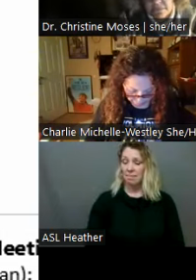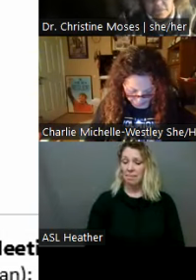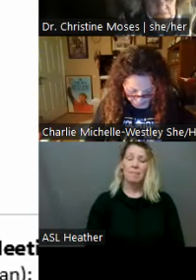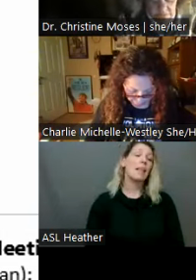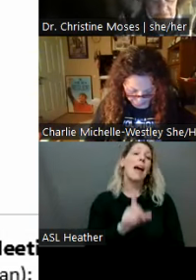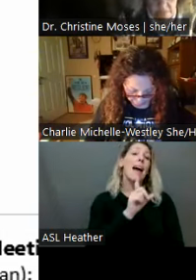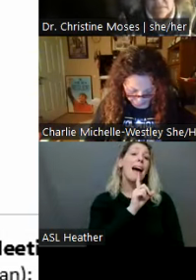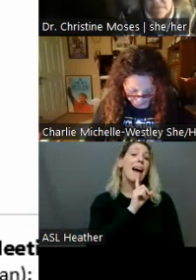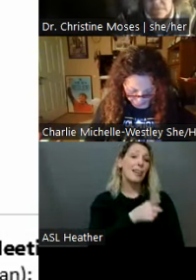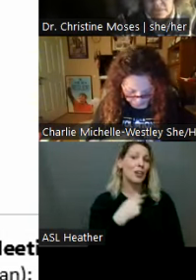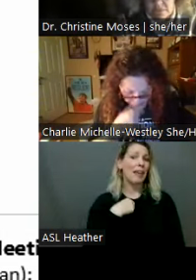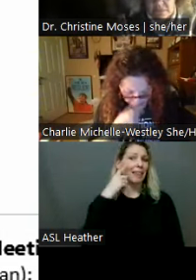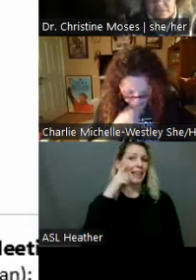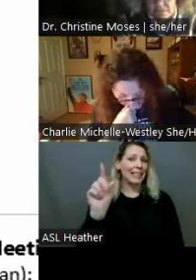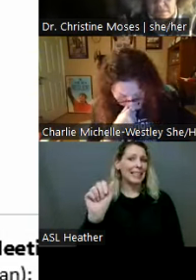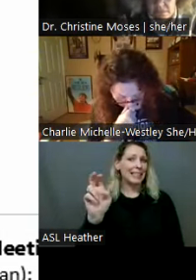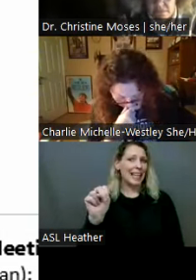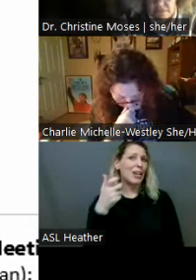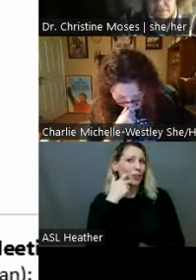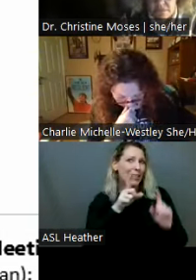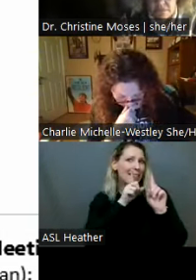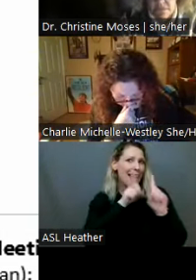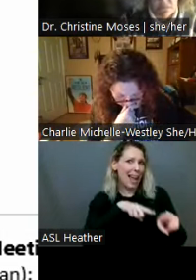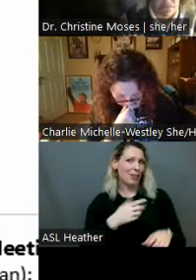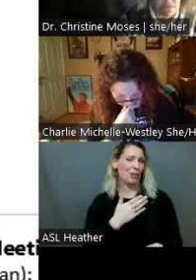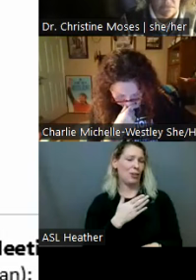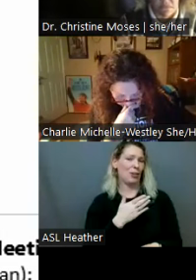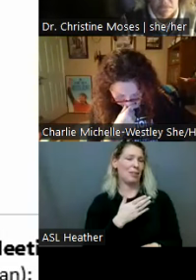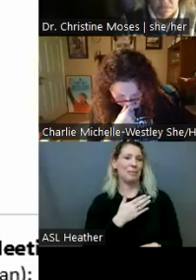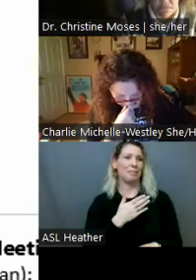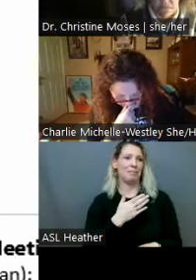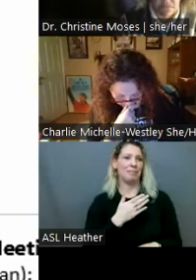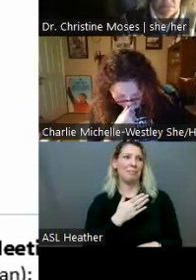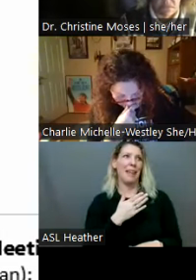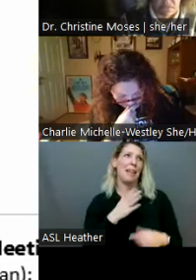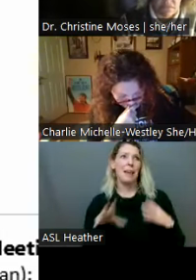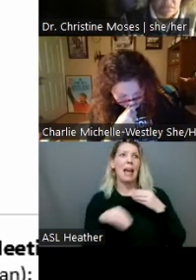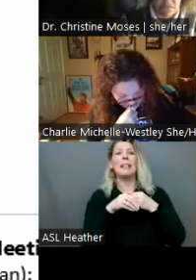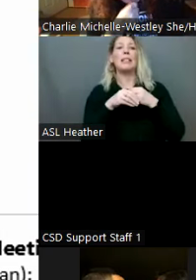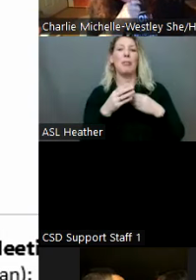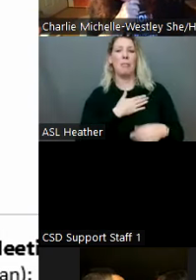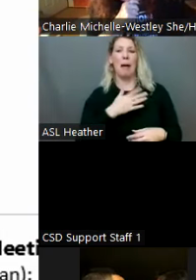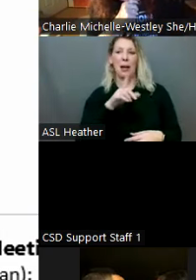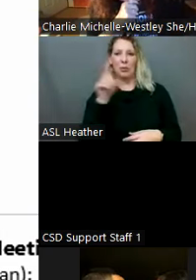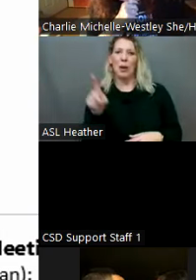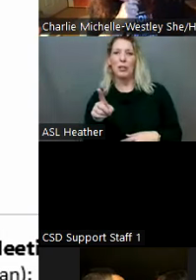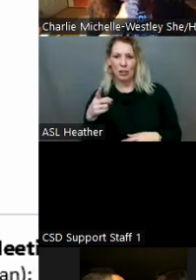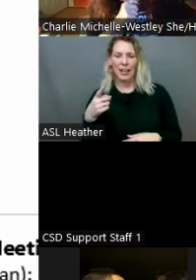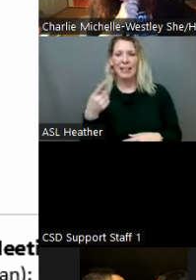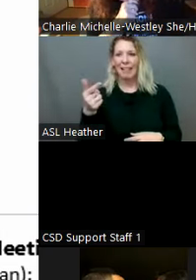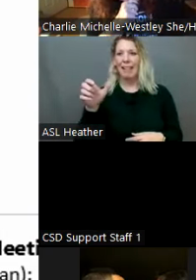Actually, I think Dan may have just answered an extension of the question that I had that Commissioner Glenn